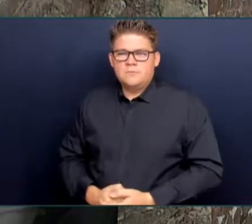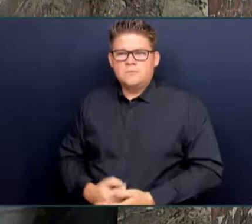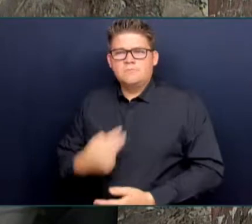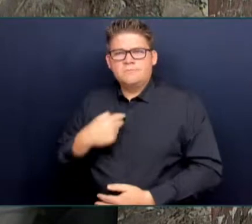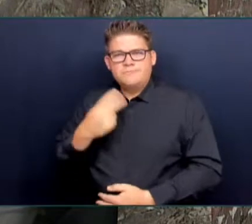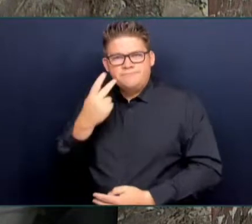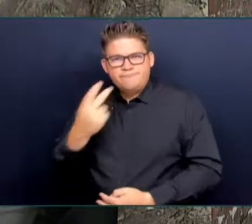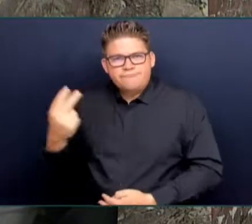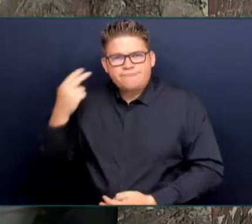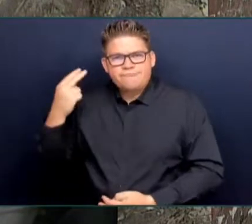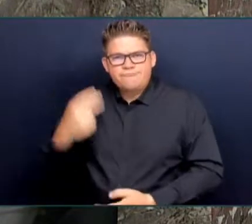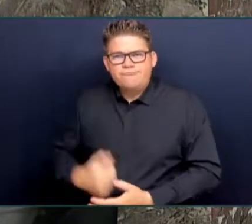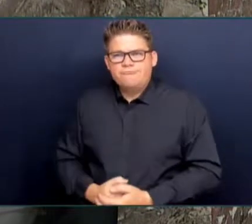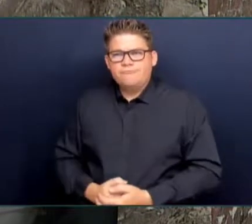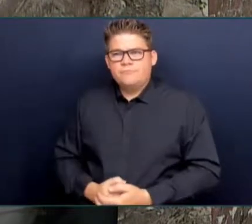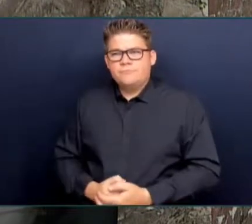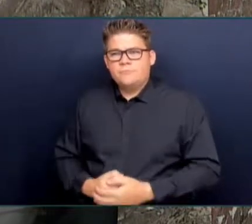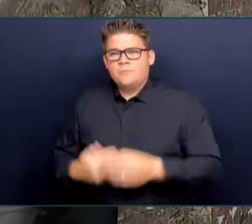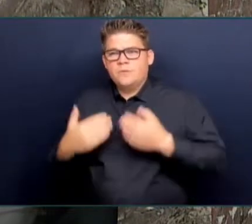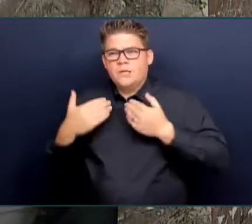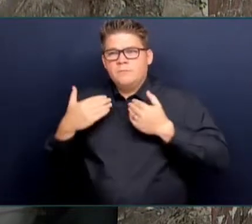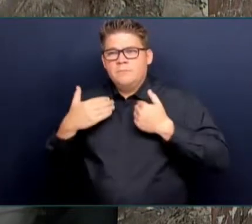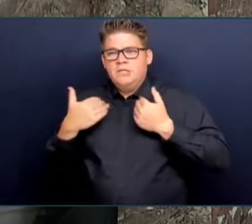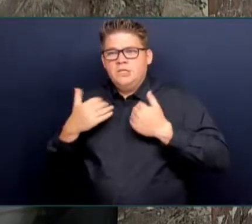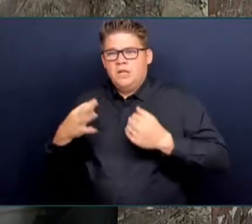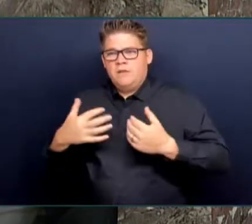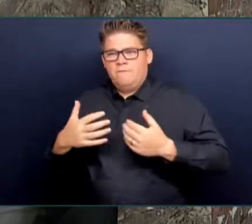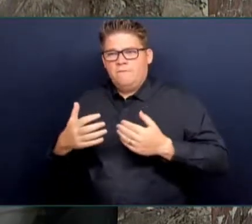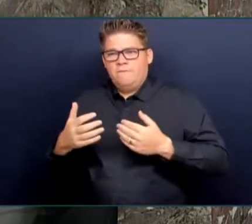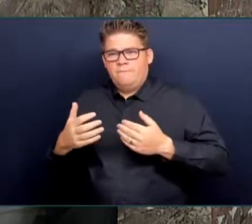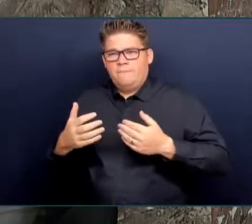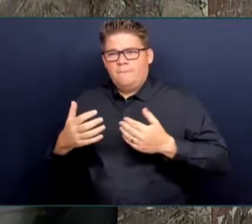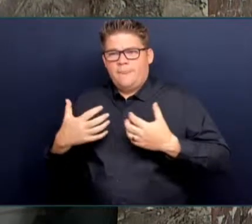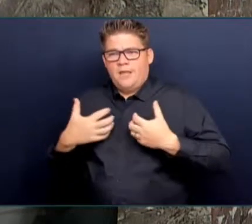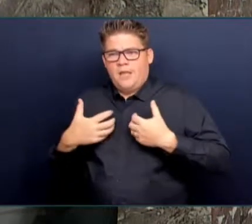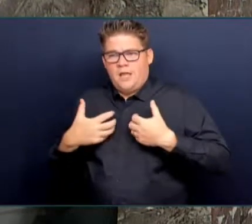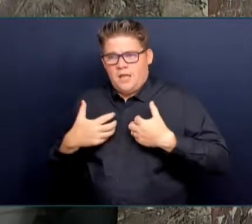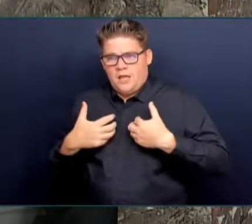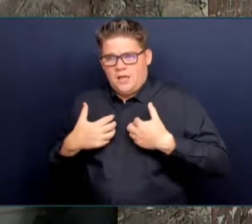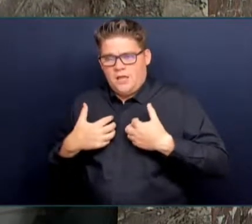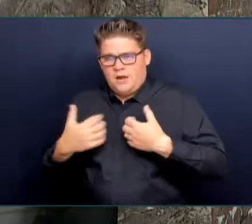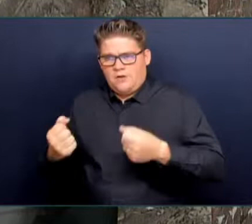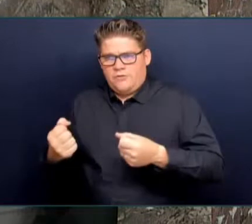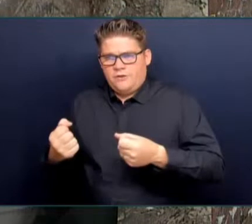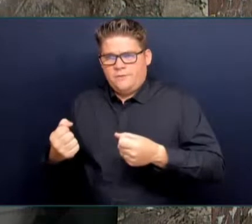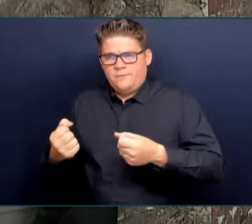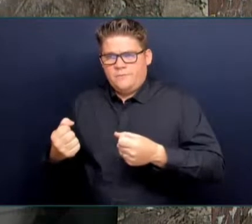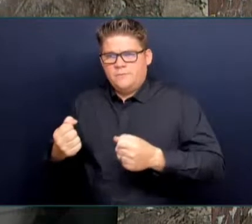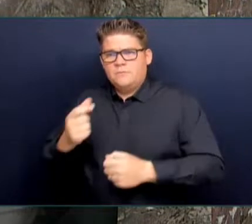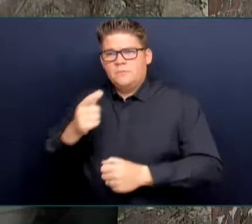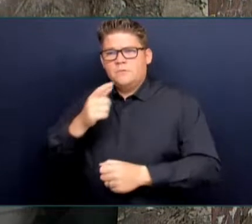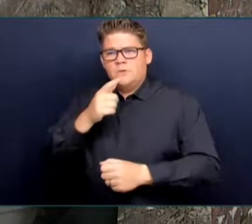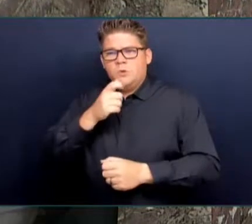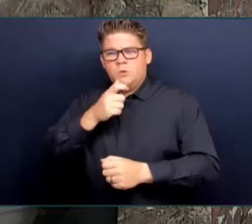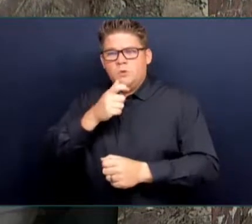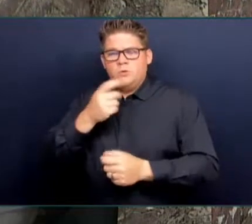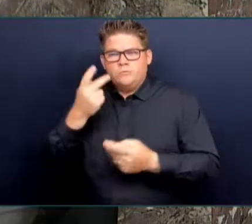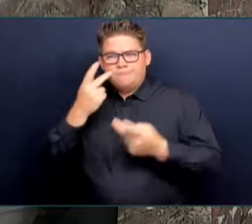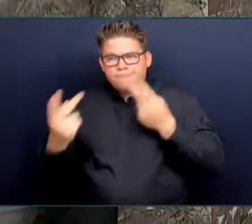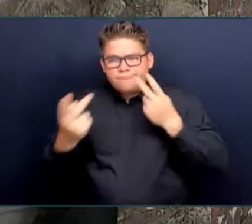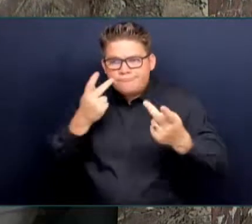who saw the decline in the number of registered nurses under his or her watch was the Leader of the Opposition, Honourable Speaker.